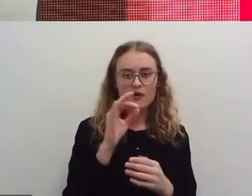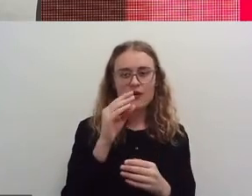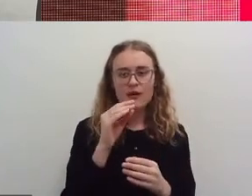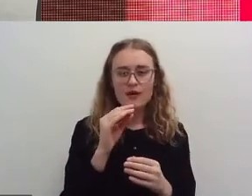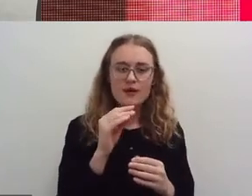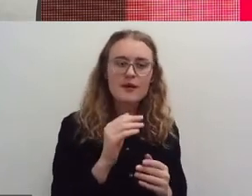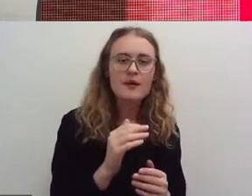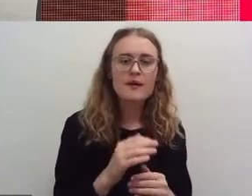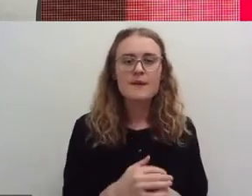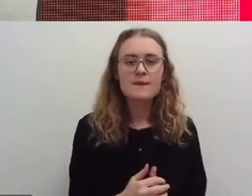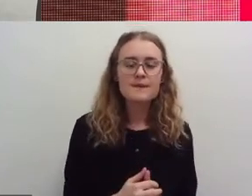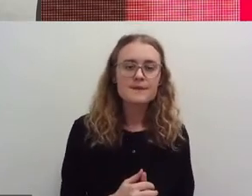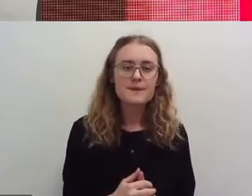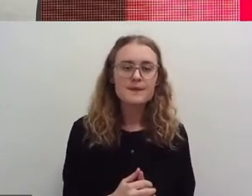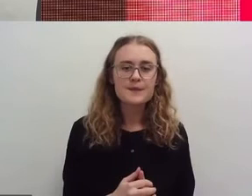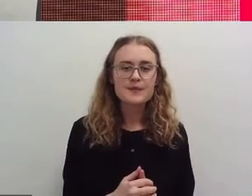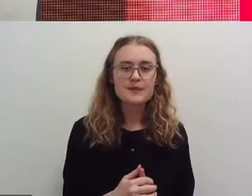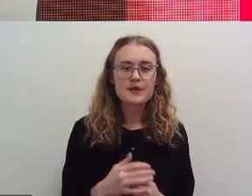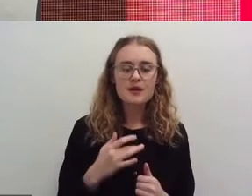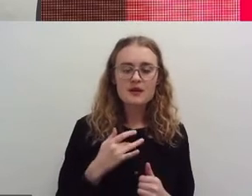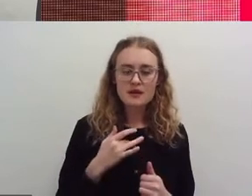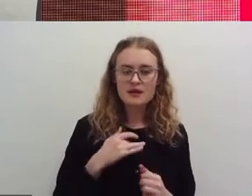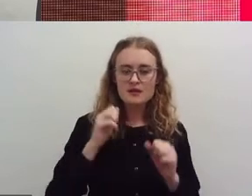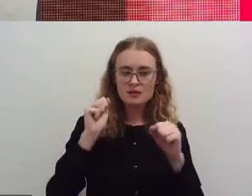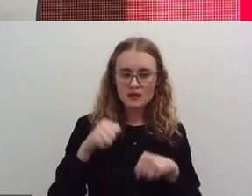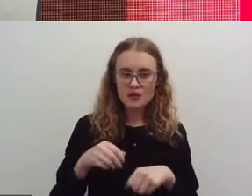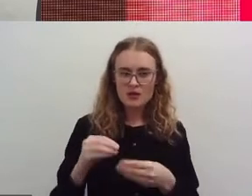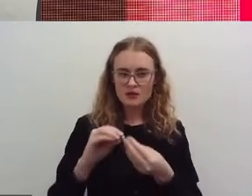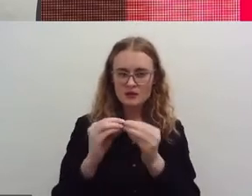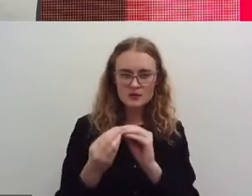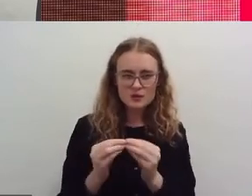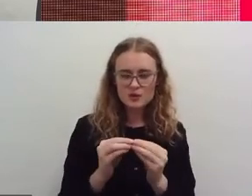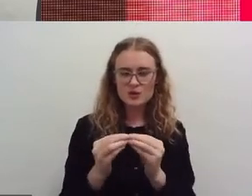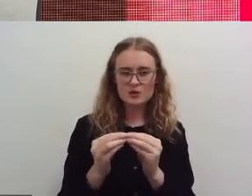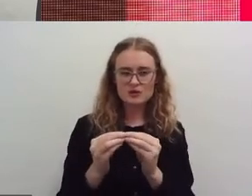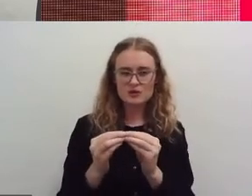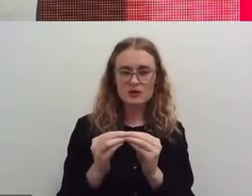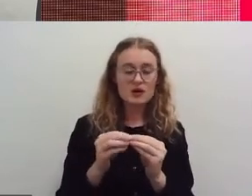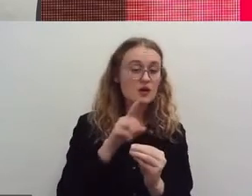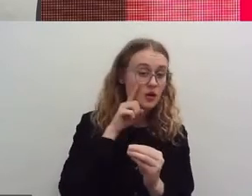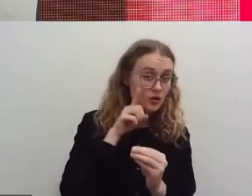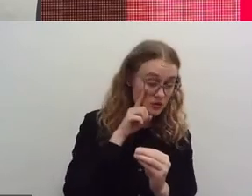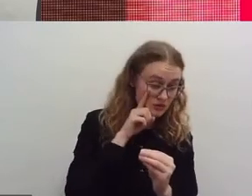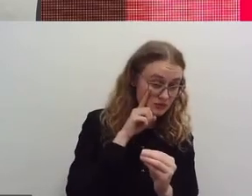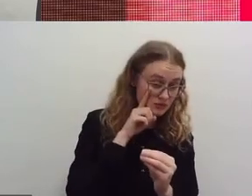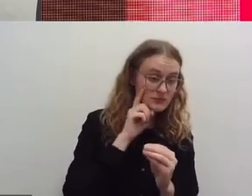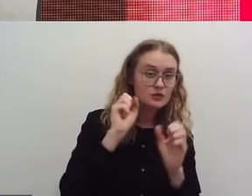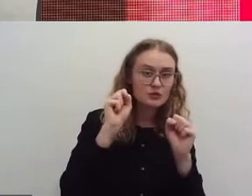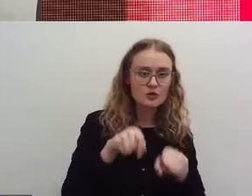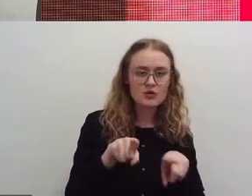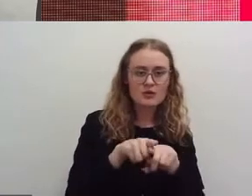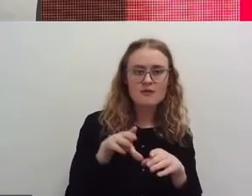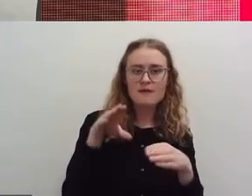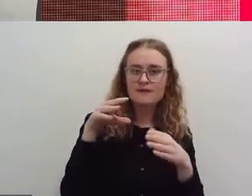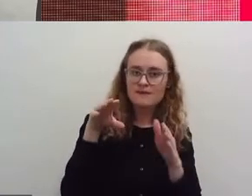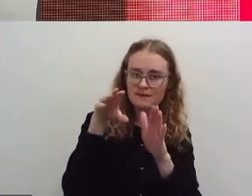reconcile the youth way of thinking that we should do the most that we can with the usual